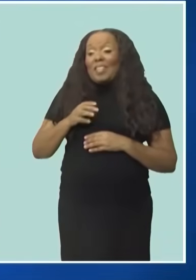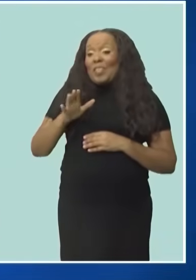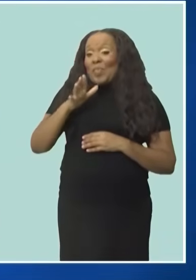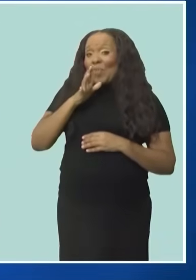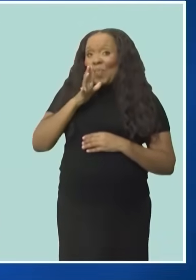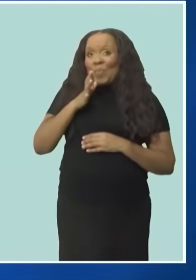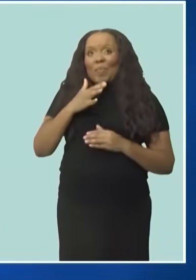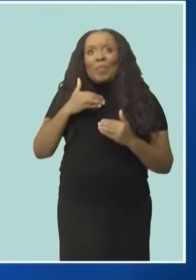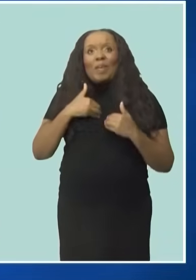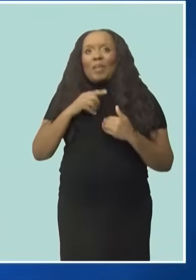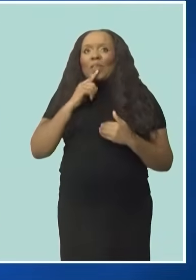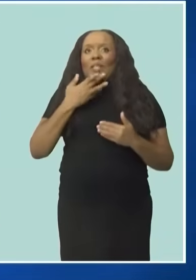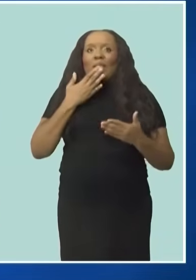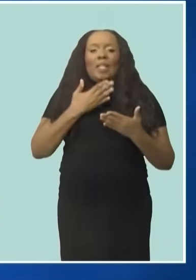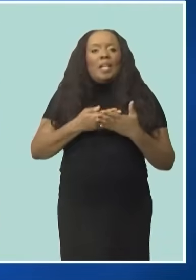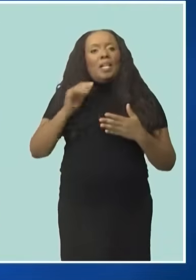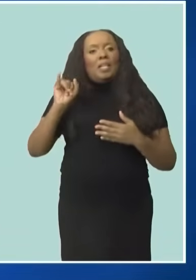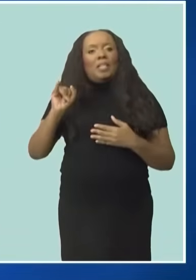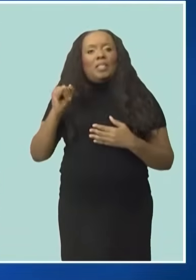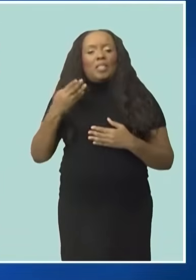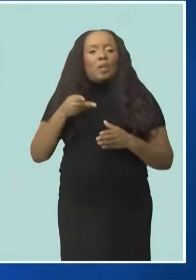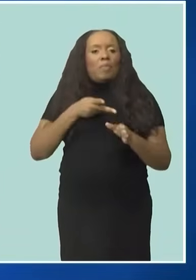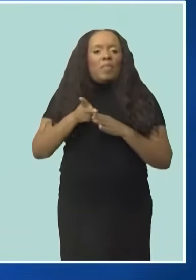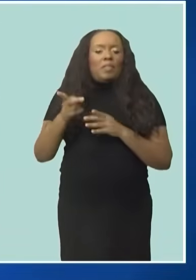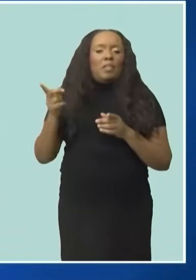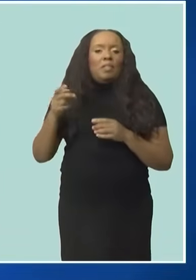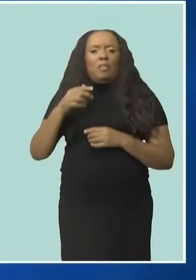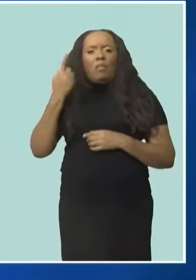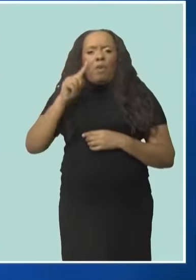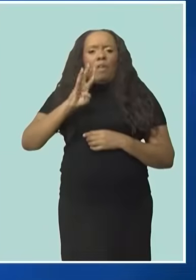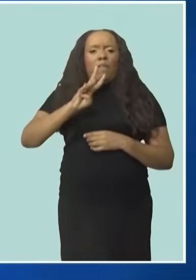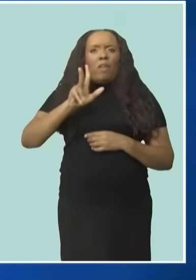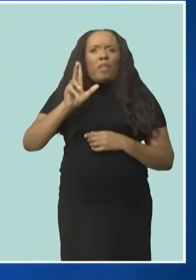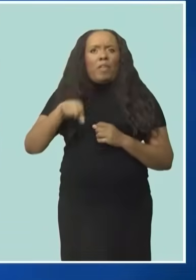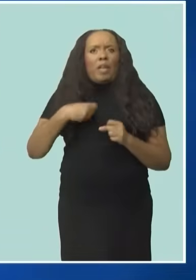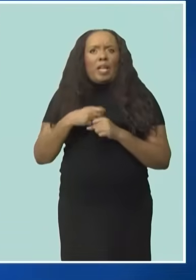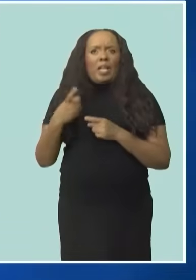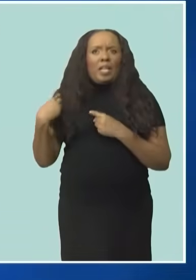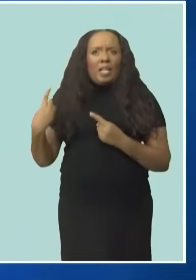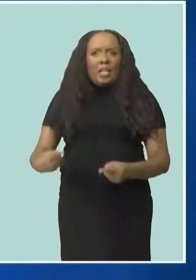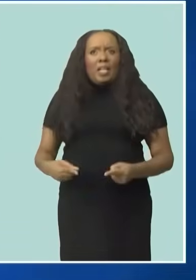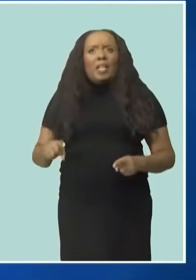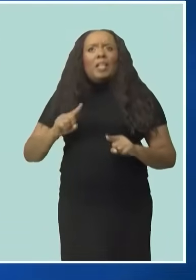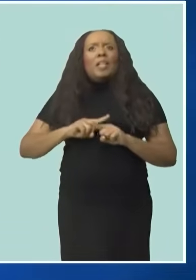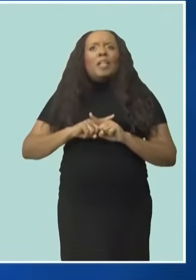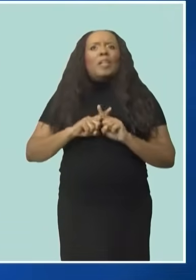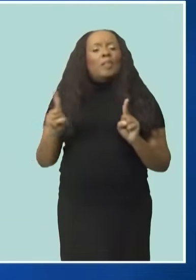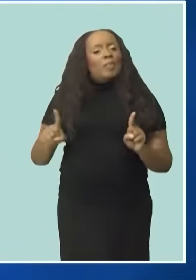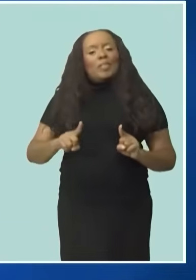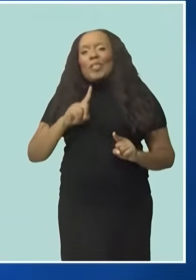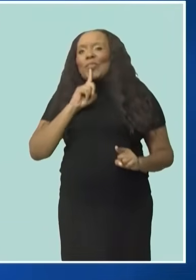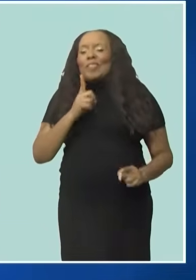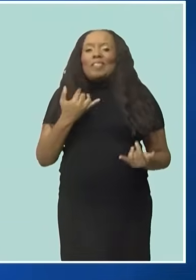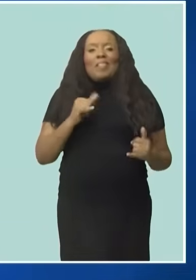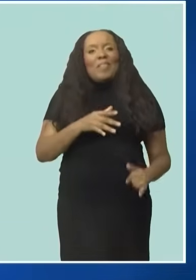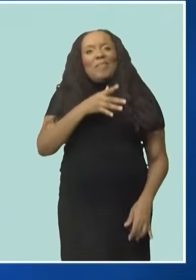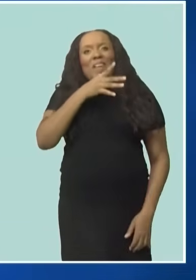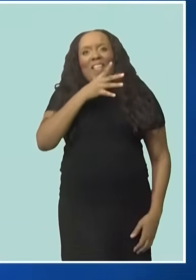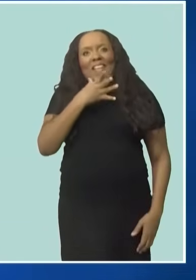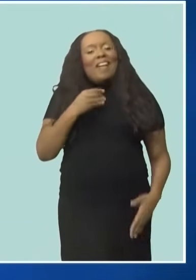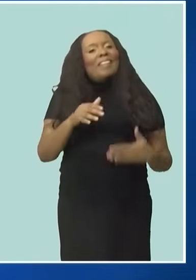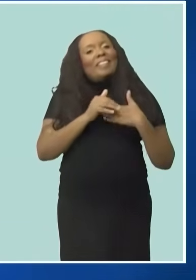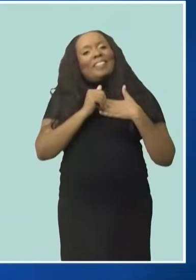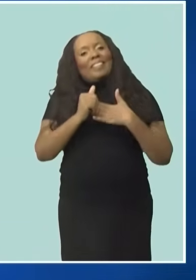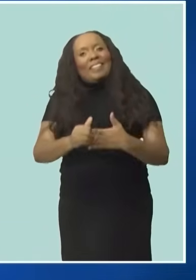a prolific career over the last 43 years, she is the family standard bearer and lighthouse in the